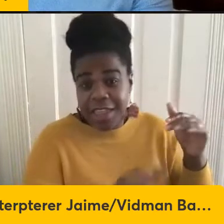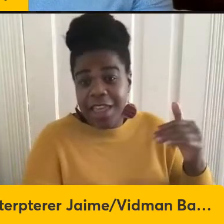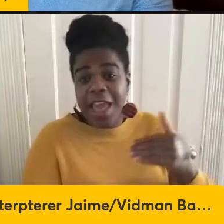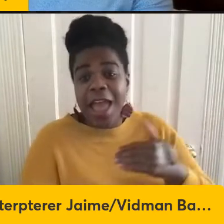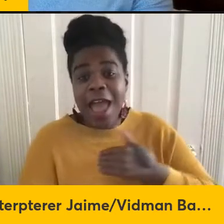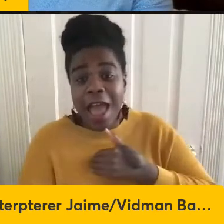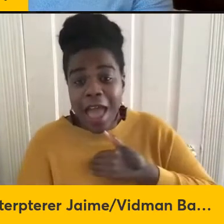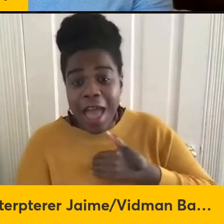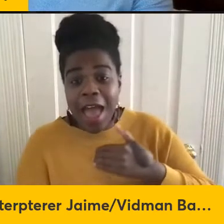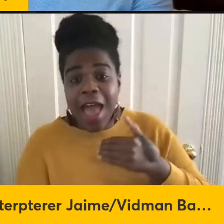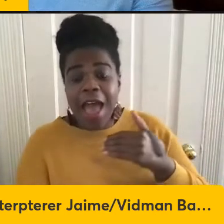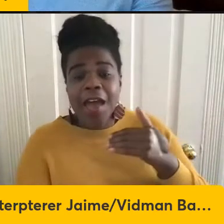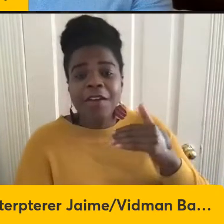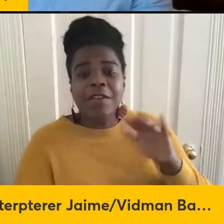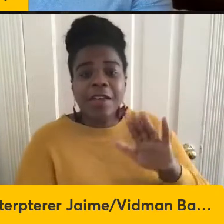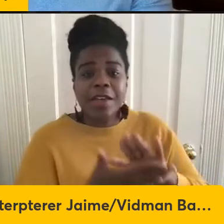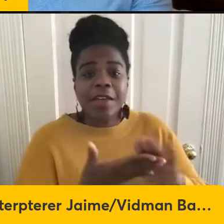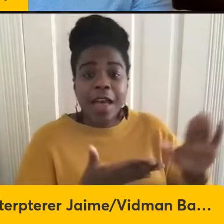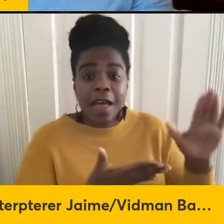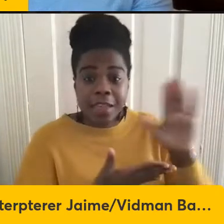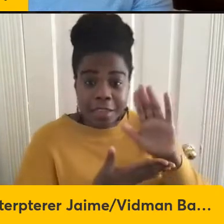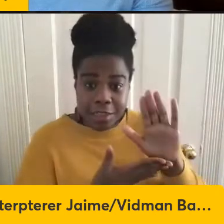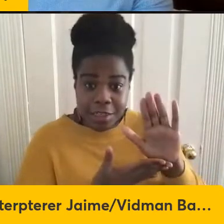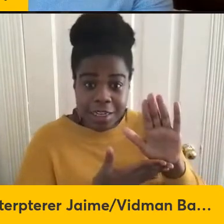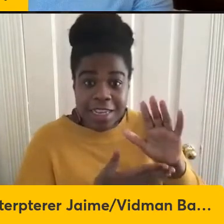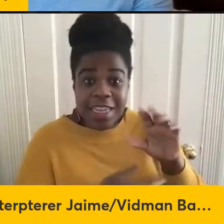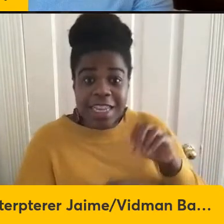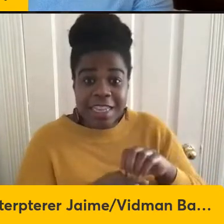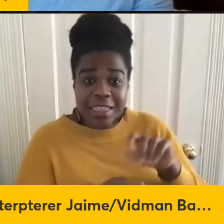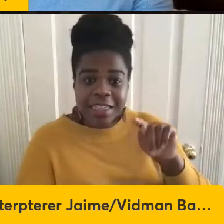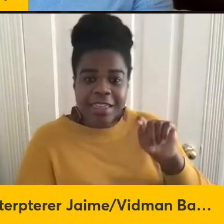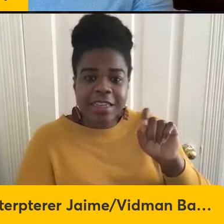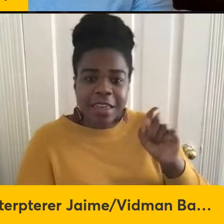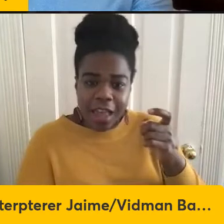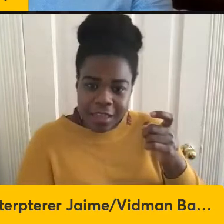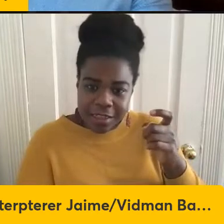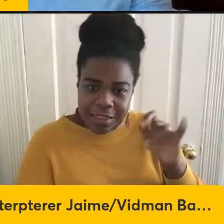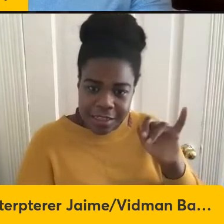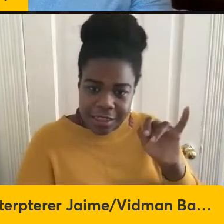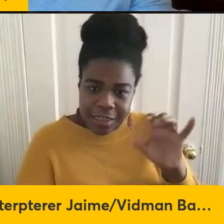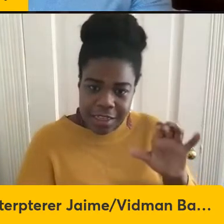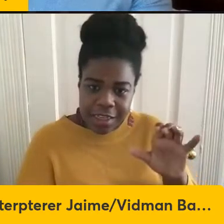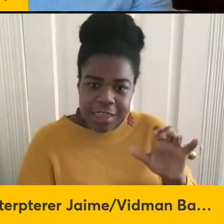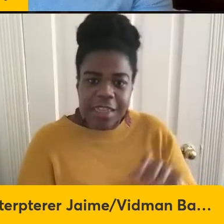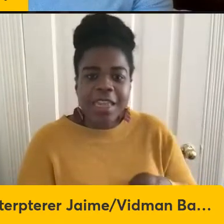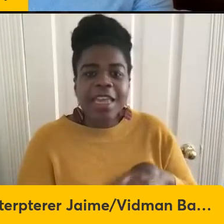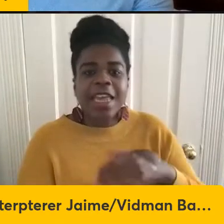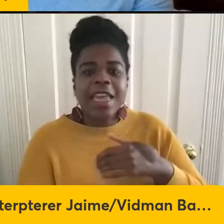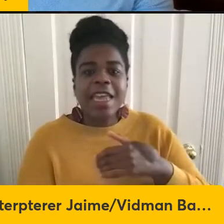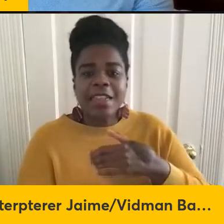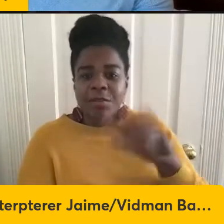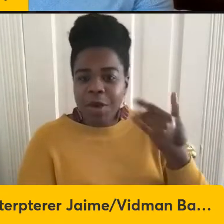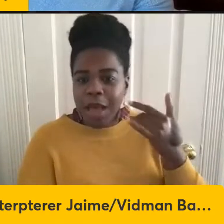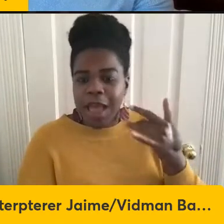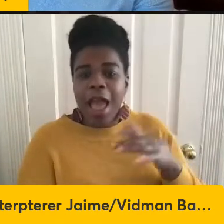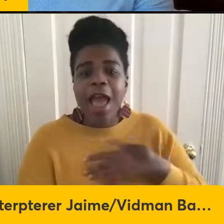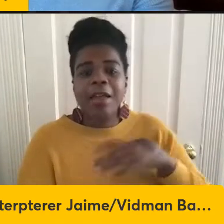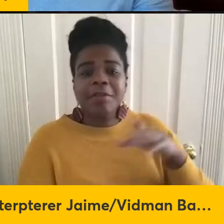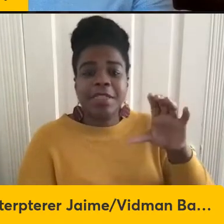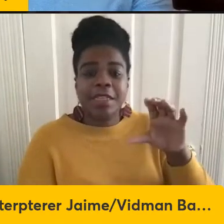higher education that is very toxic once you're disabled as well. That's why I serve as a CEO of Disabled in Higher